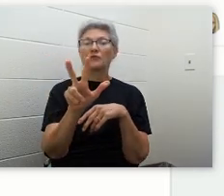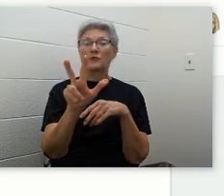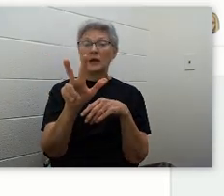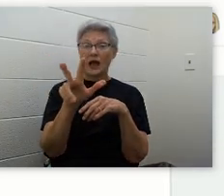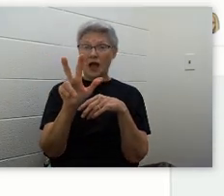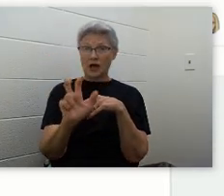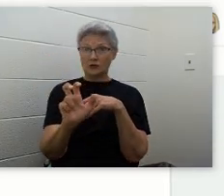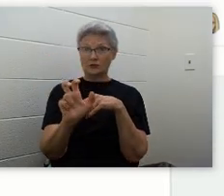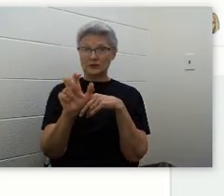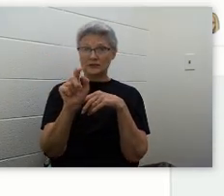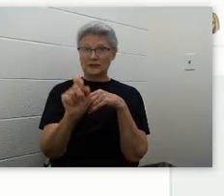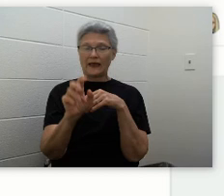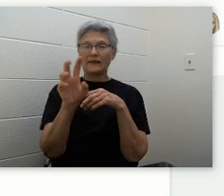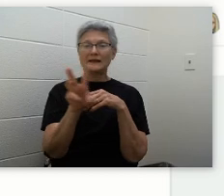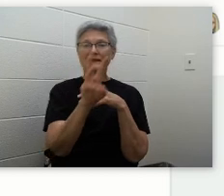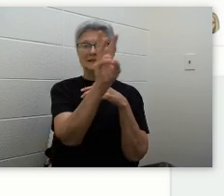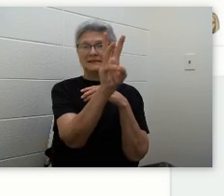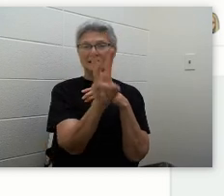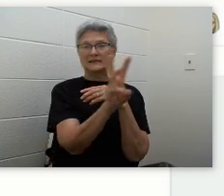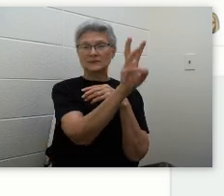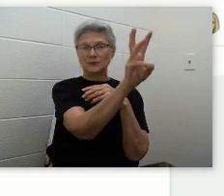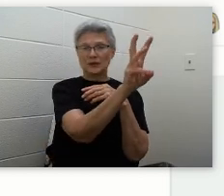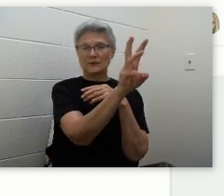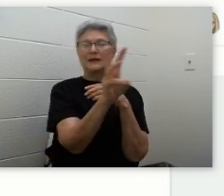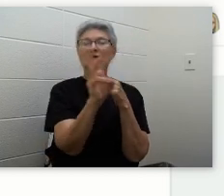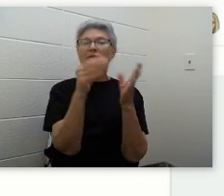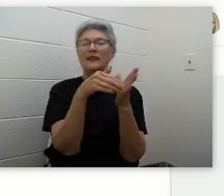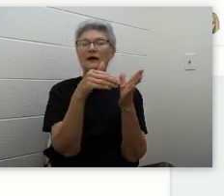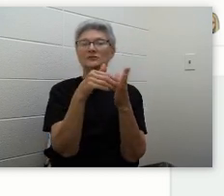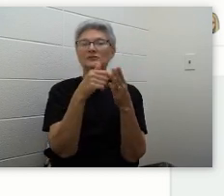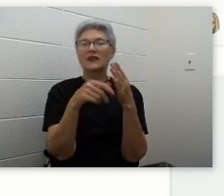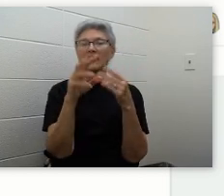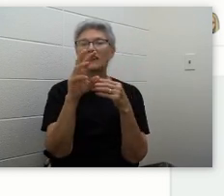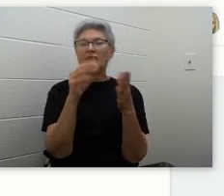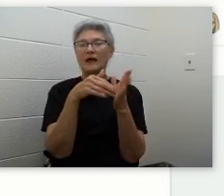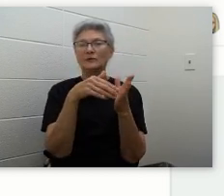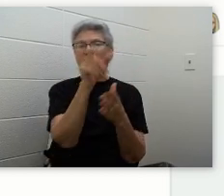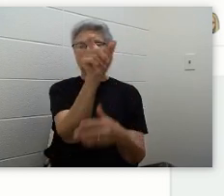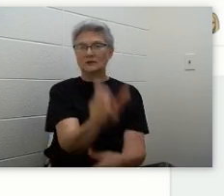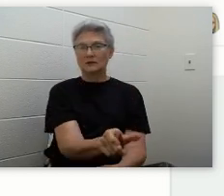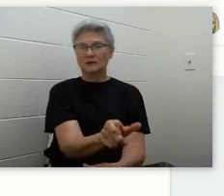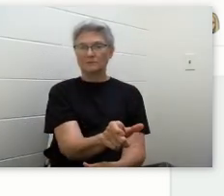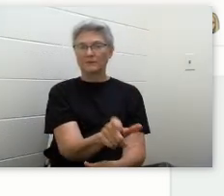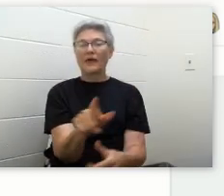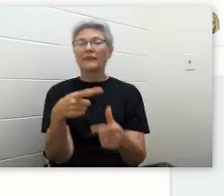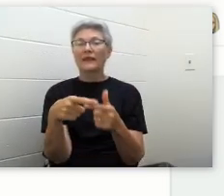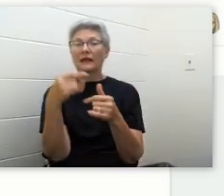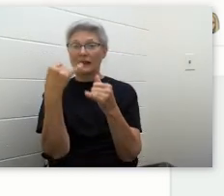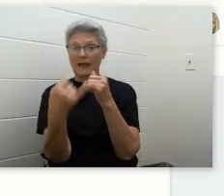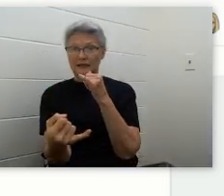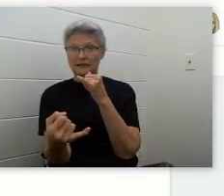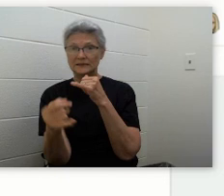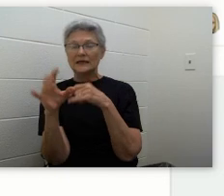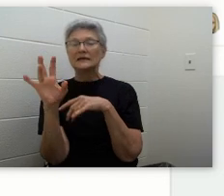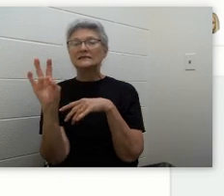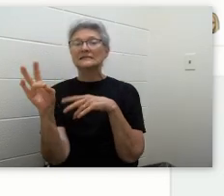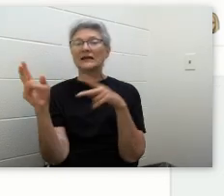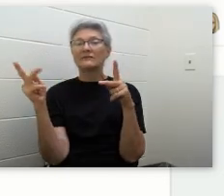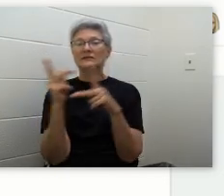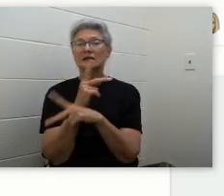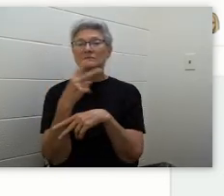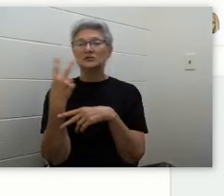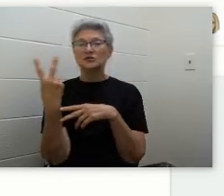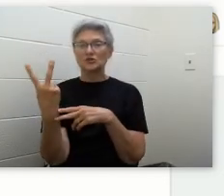need to regroup and put our 6,000s in the thousands column. And then last but not least, we need to